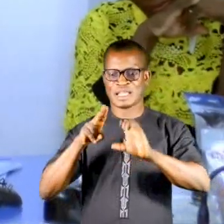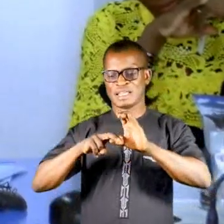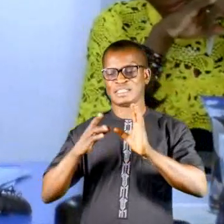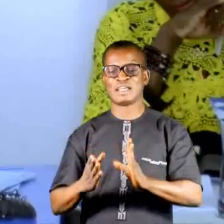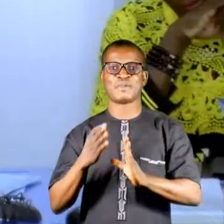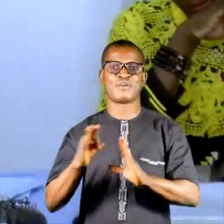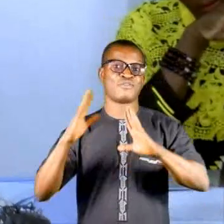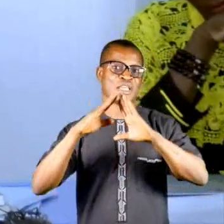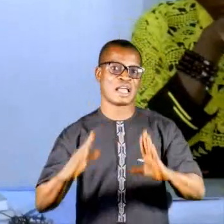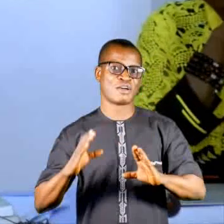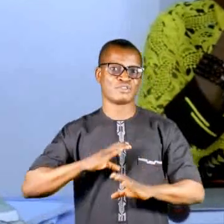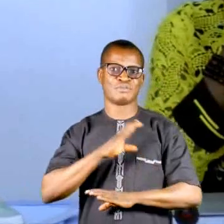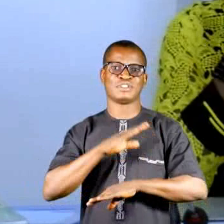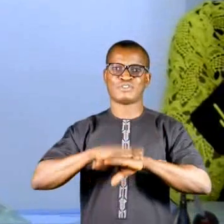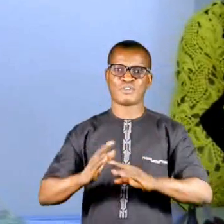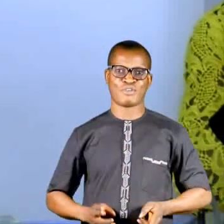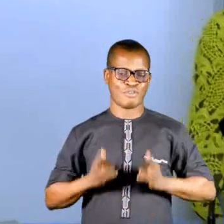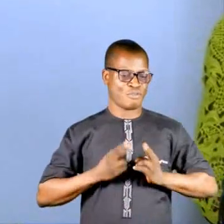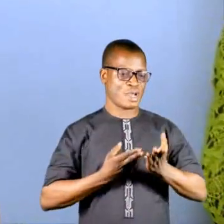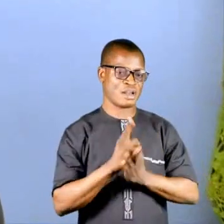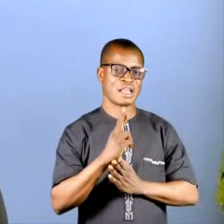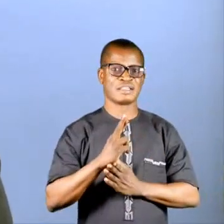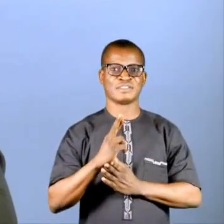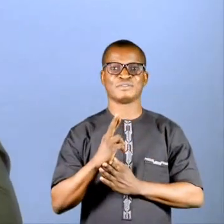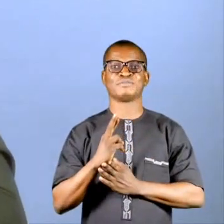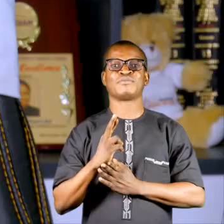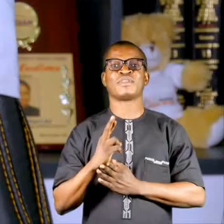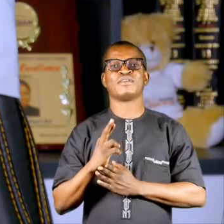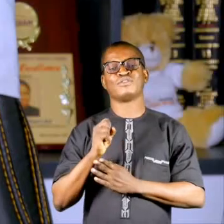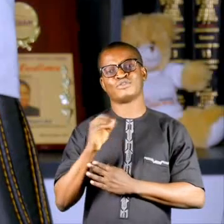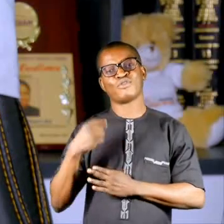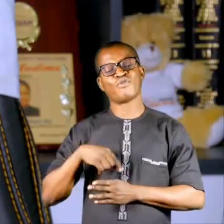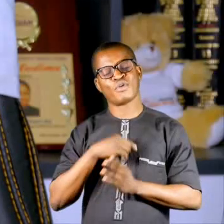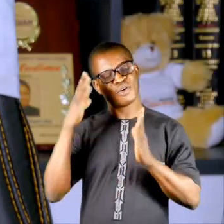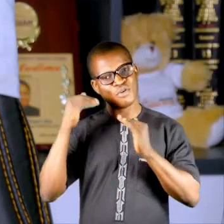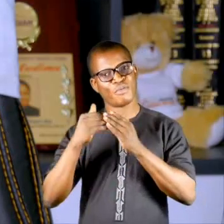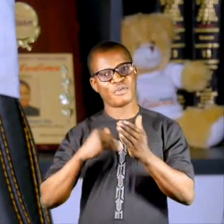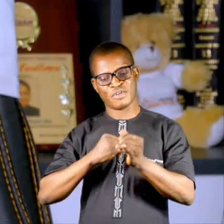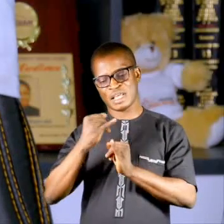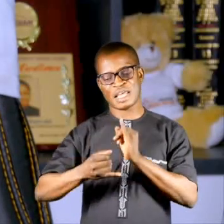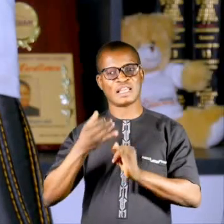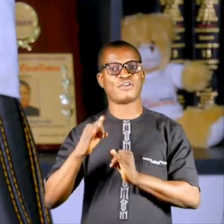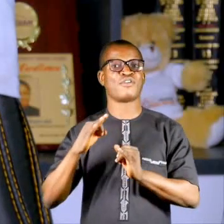chairman of the House Committee on Human Rights, Honorable John Day. So we hope that